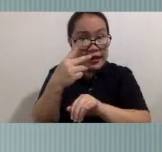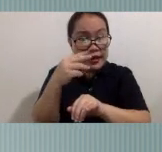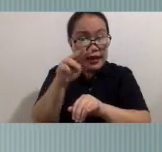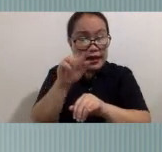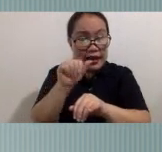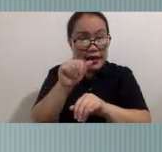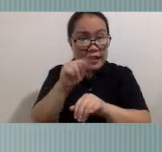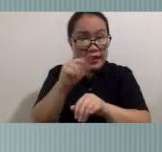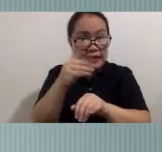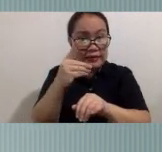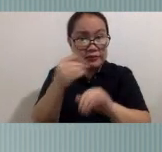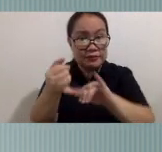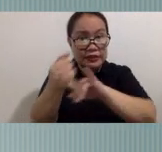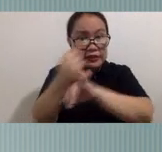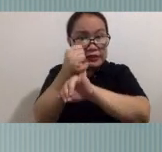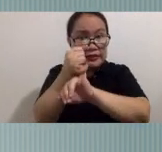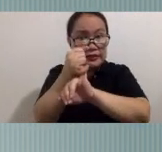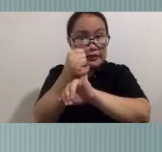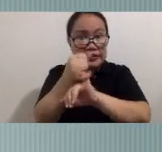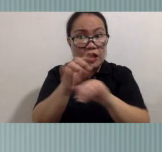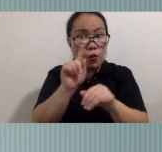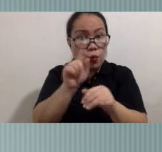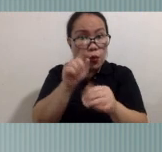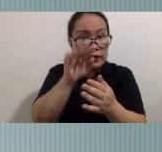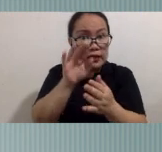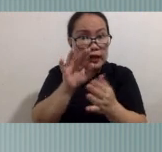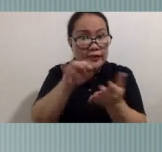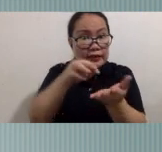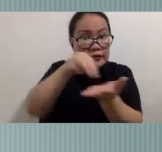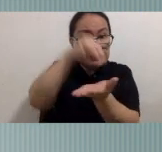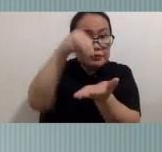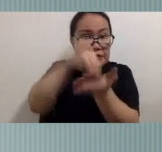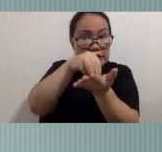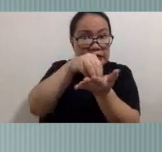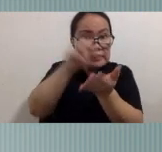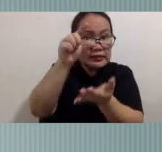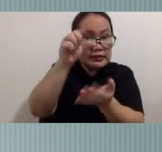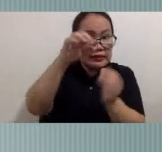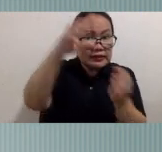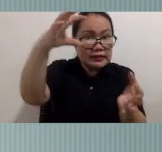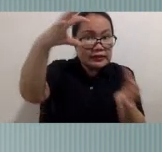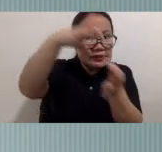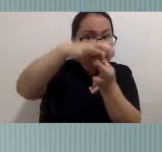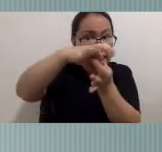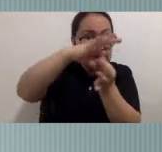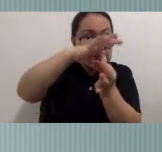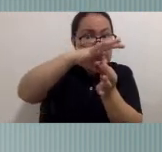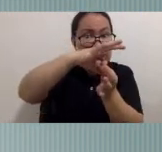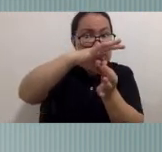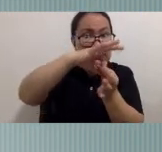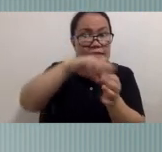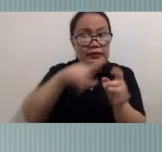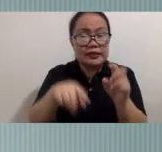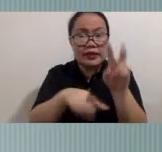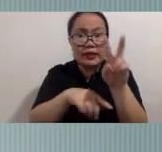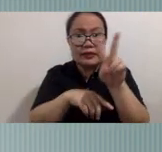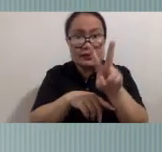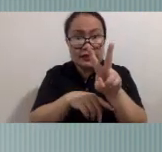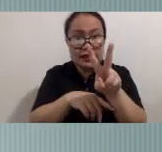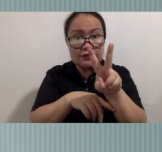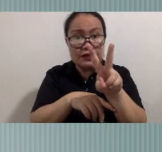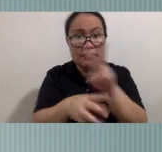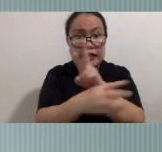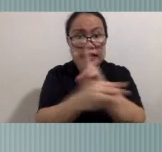gitna ni Facebook at ni Twitter. Kasi and, that is intersection. So, therefore, the intersection